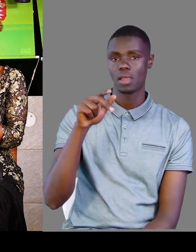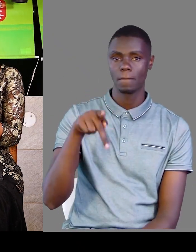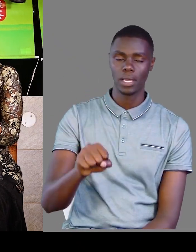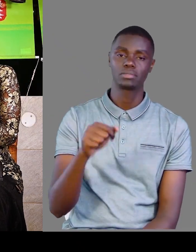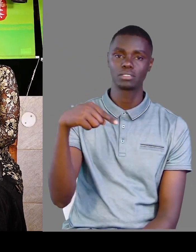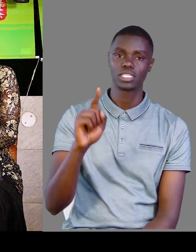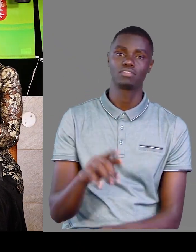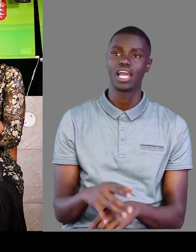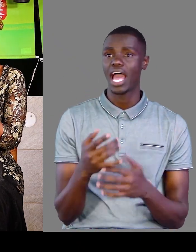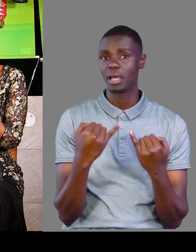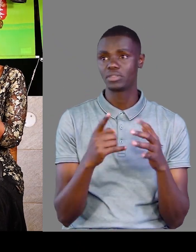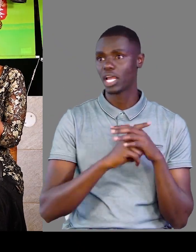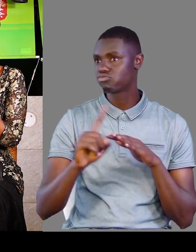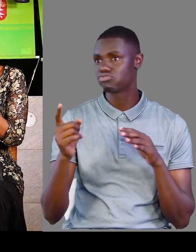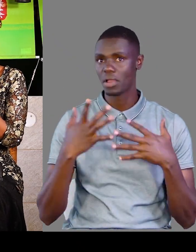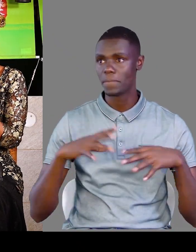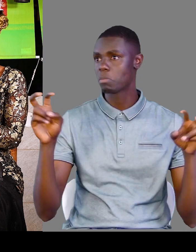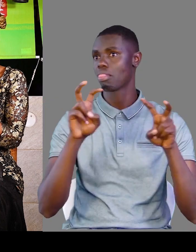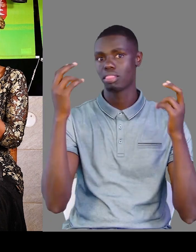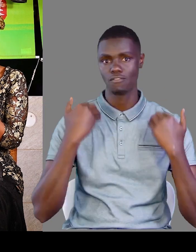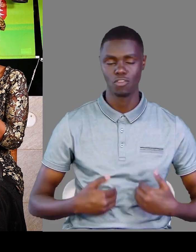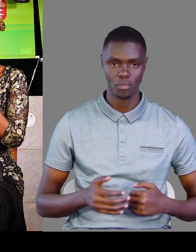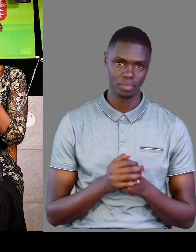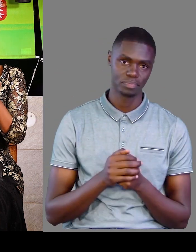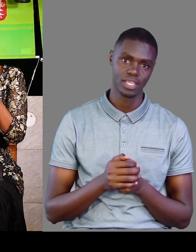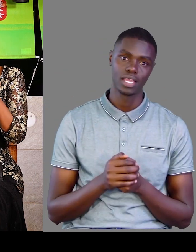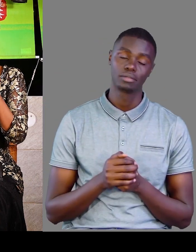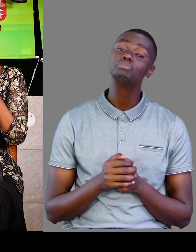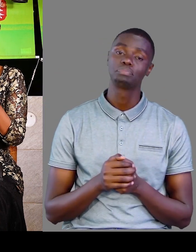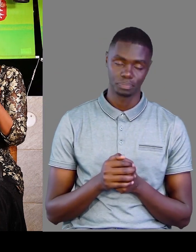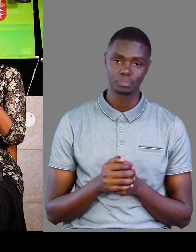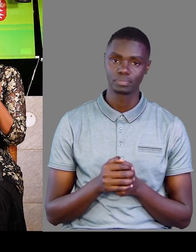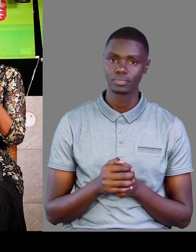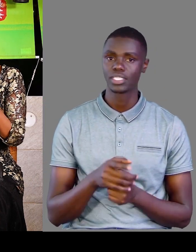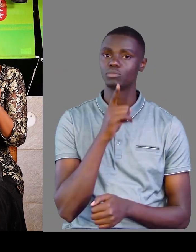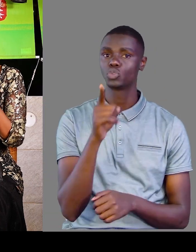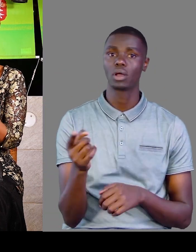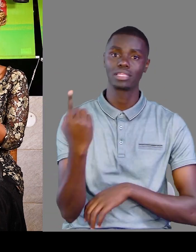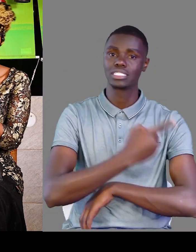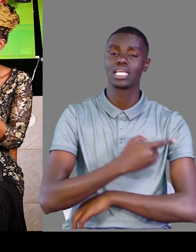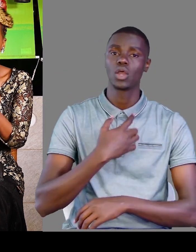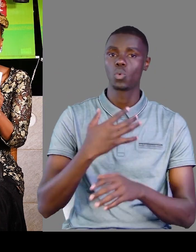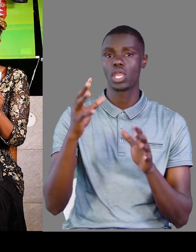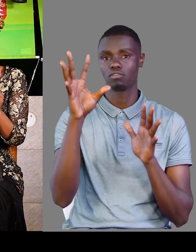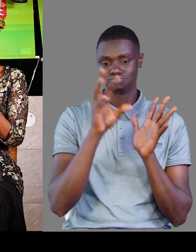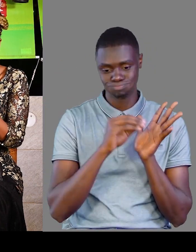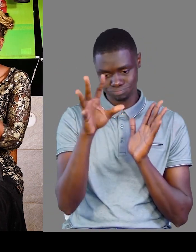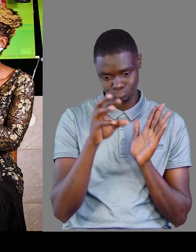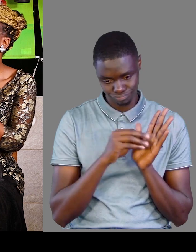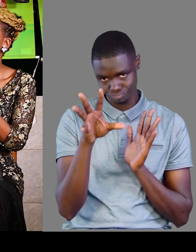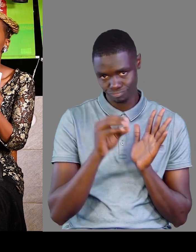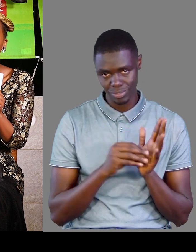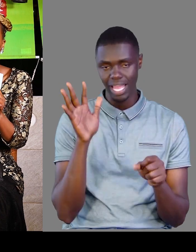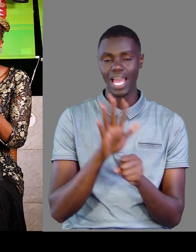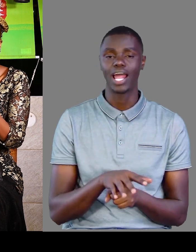to run away because I know people are waiting for me. Yeah. But So yes. we're going to make this brief, but I'm sure on this day we have captured a lot which every of my viewer can learn.